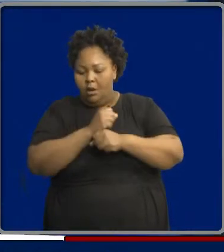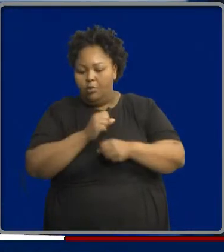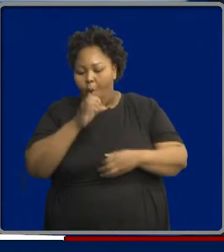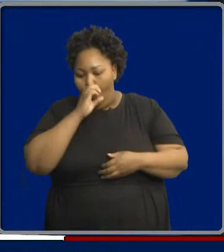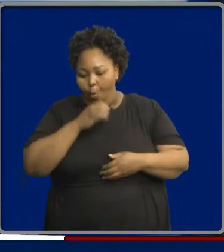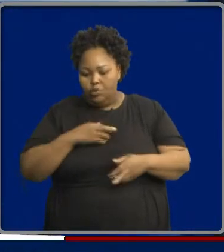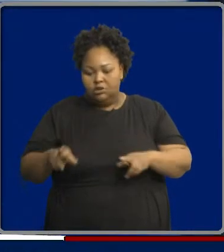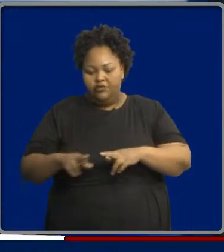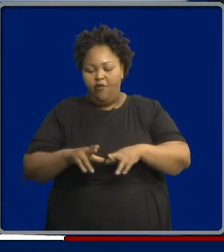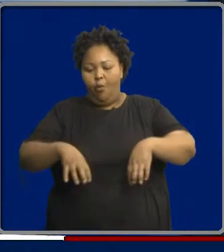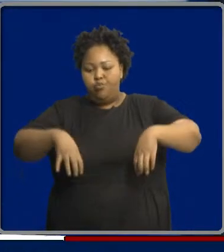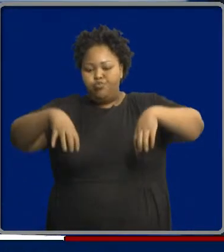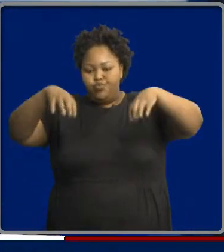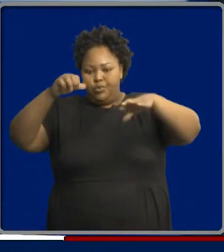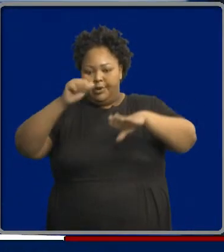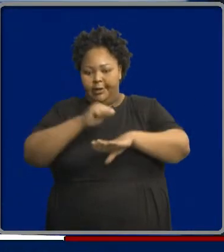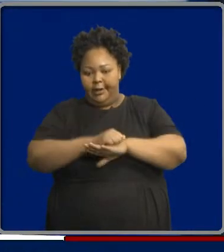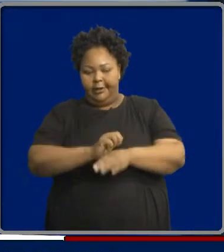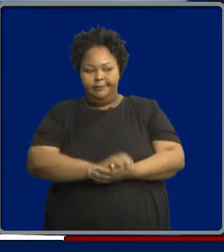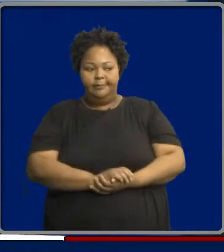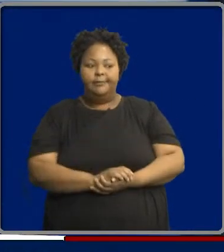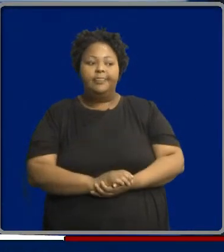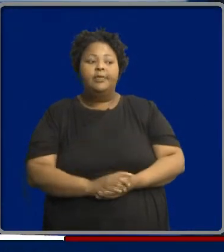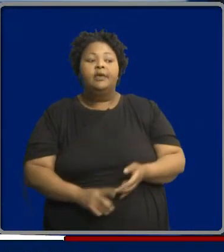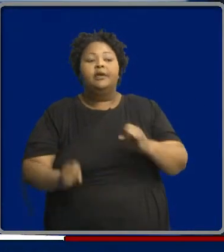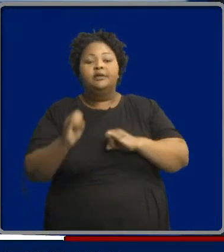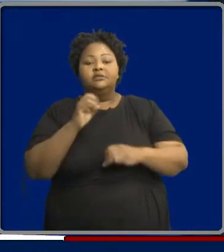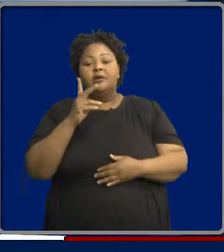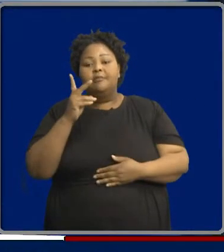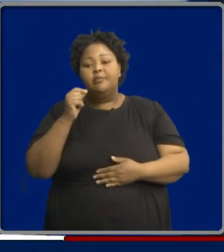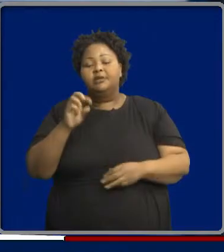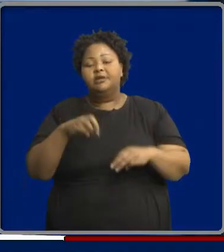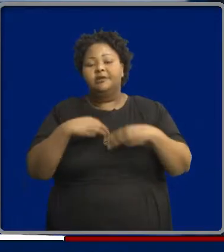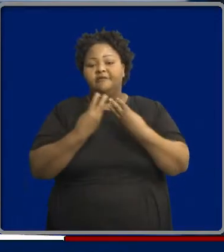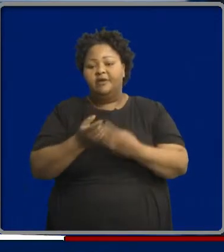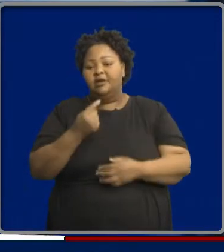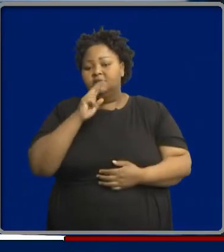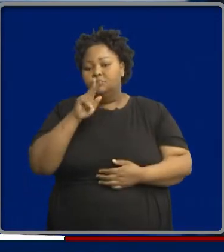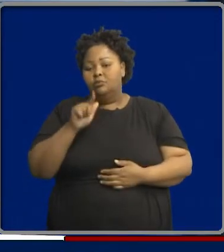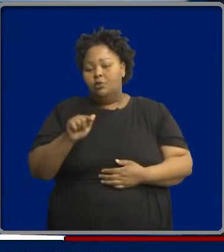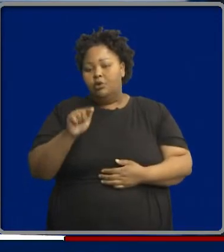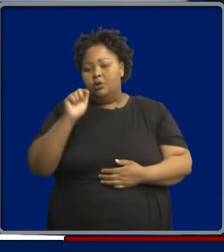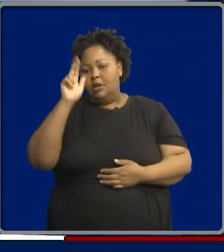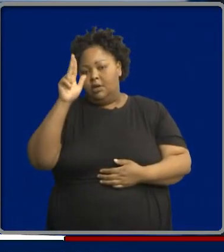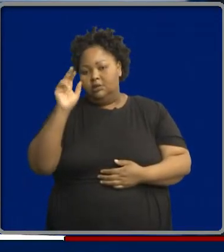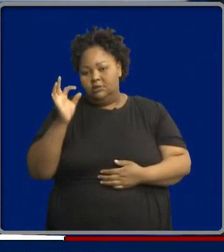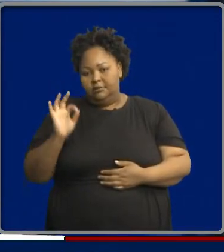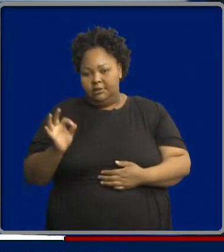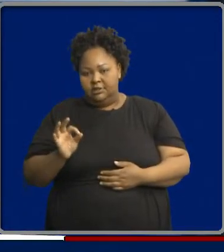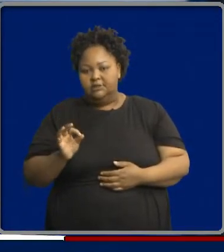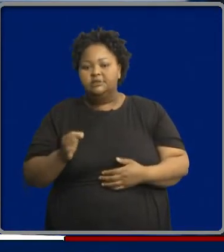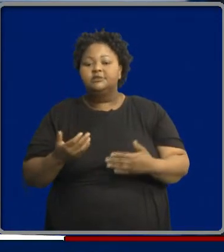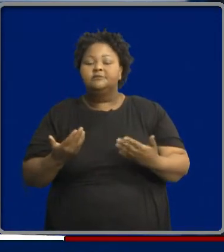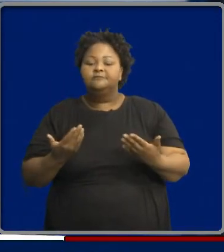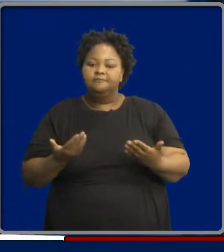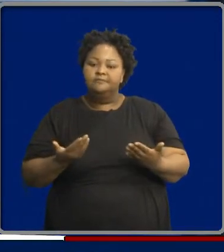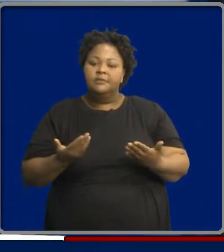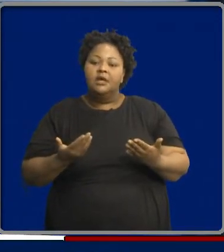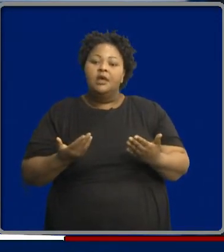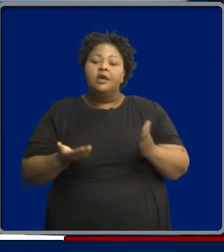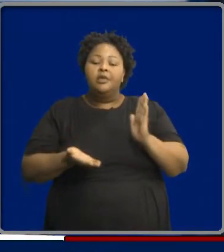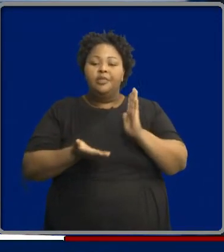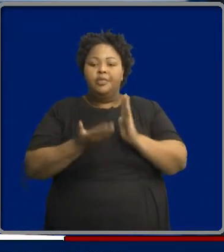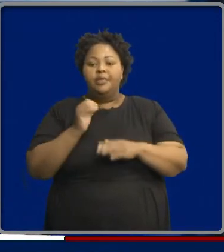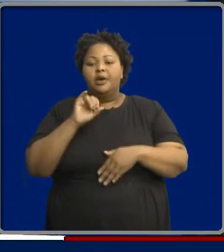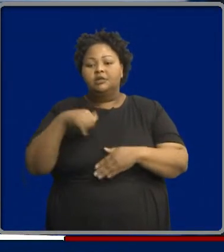Monetary Fund has revised global economic growth to 2.8%, down from 3.3% in January, and